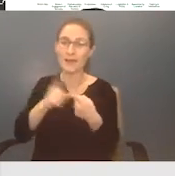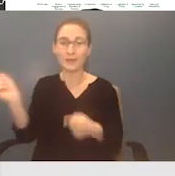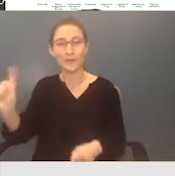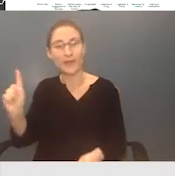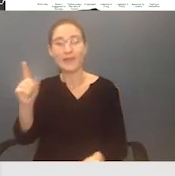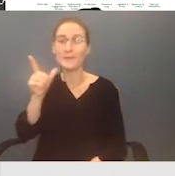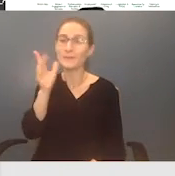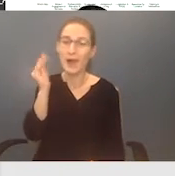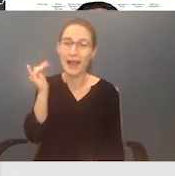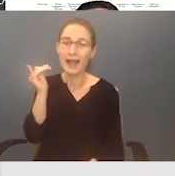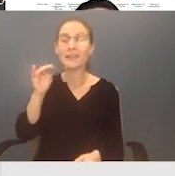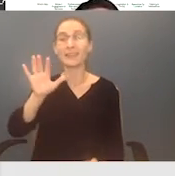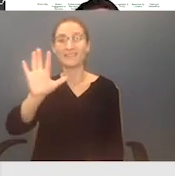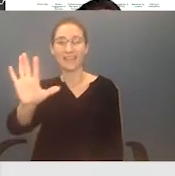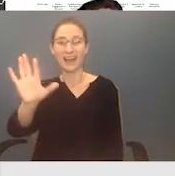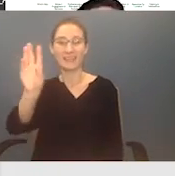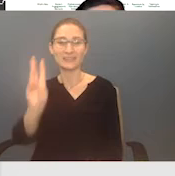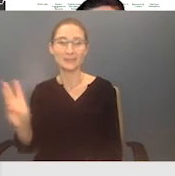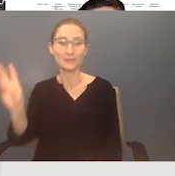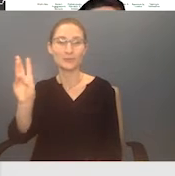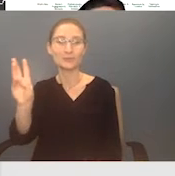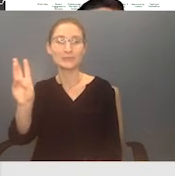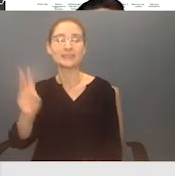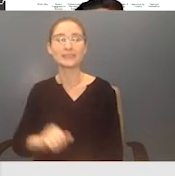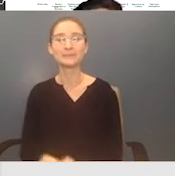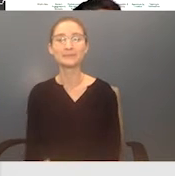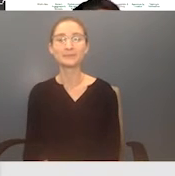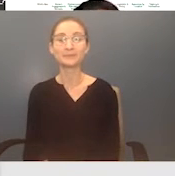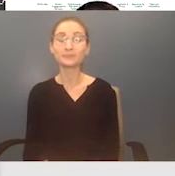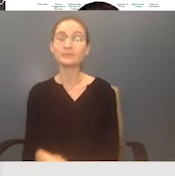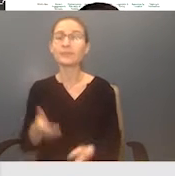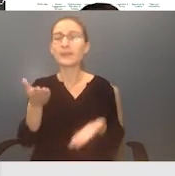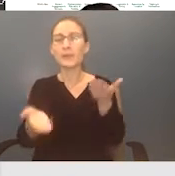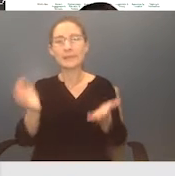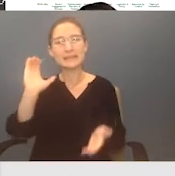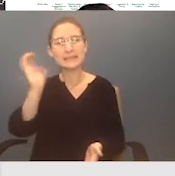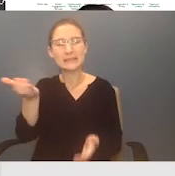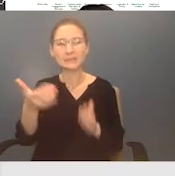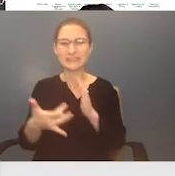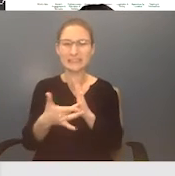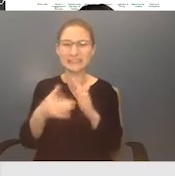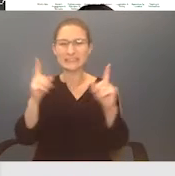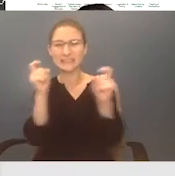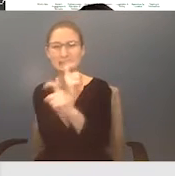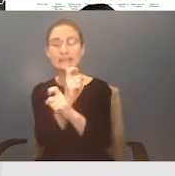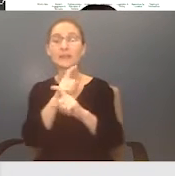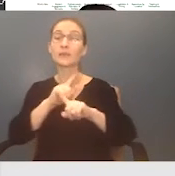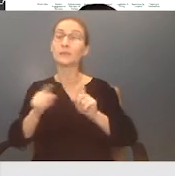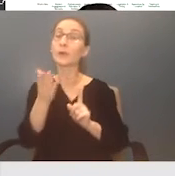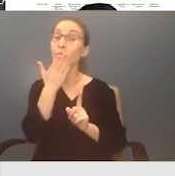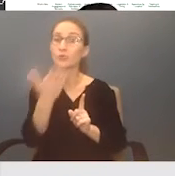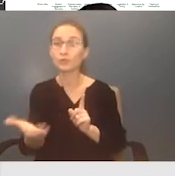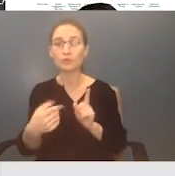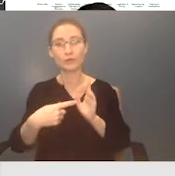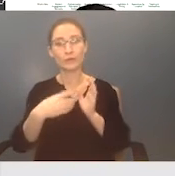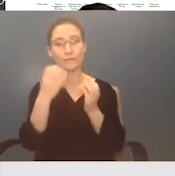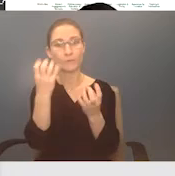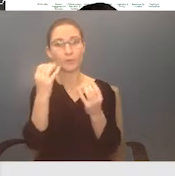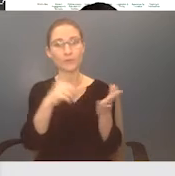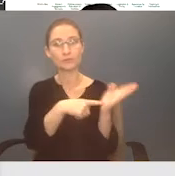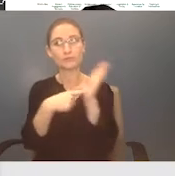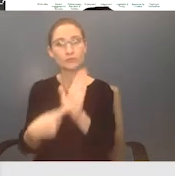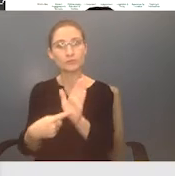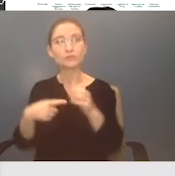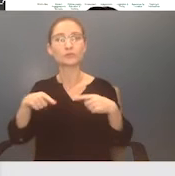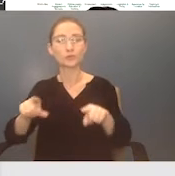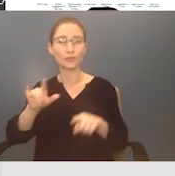can they do that. So this might be a little bit technical in nature, but it's a good information to have and to bring to your school, to the